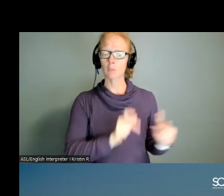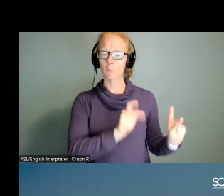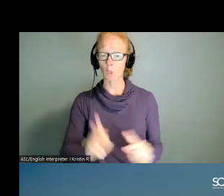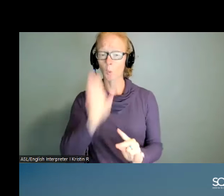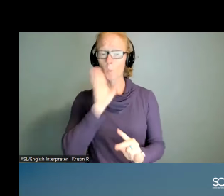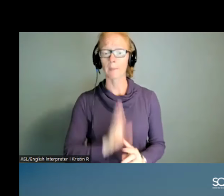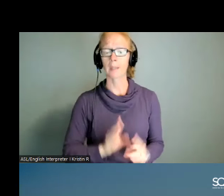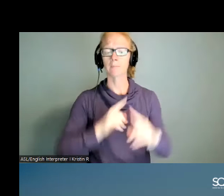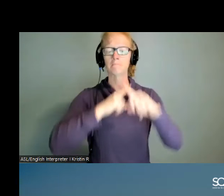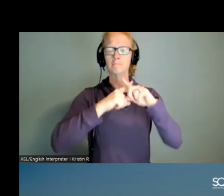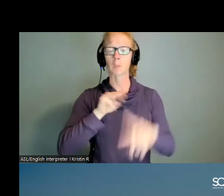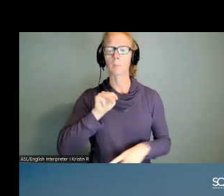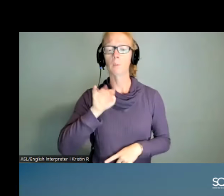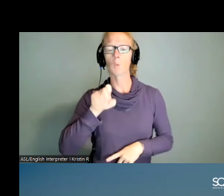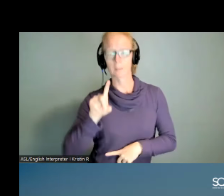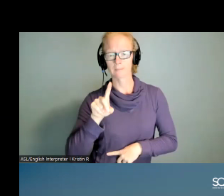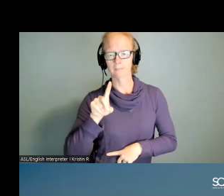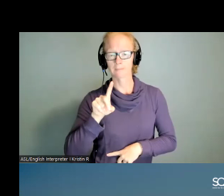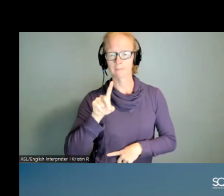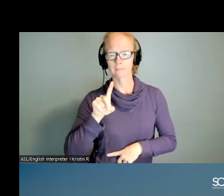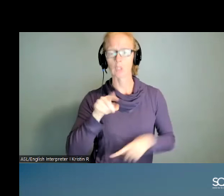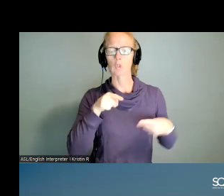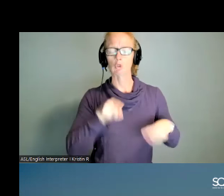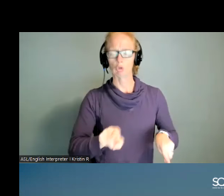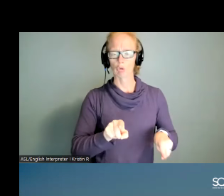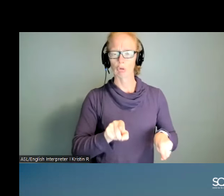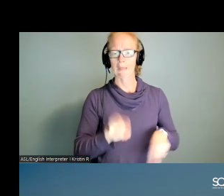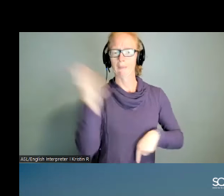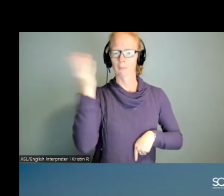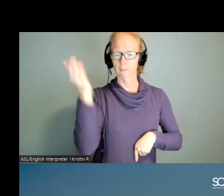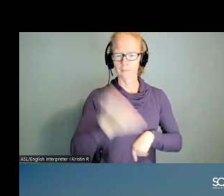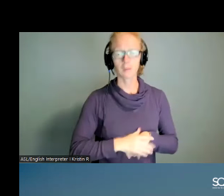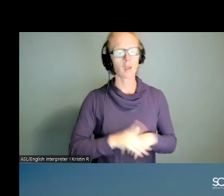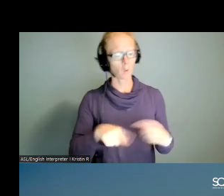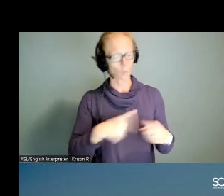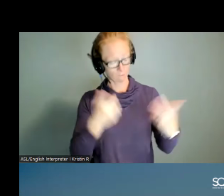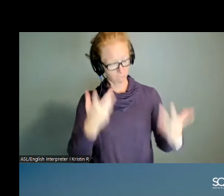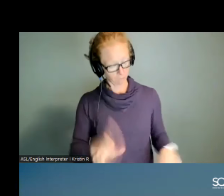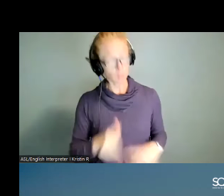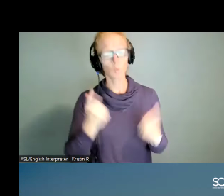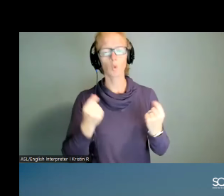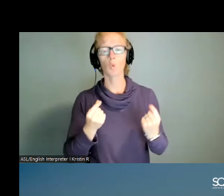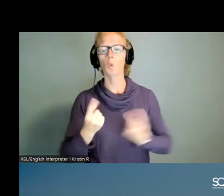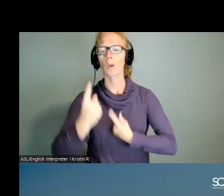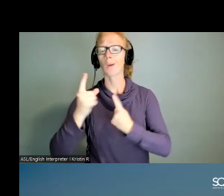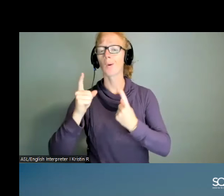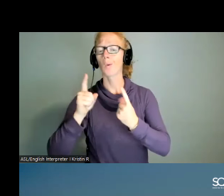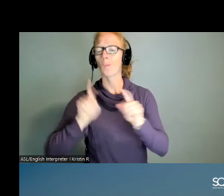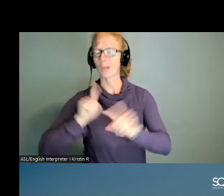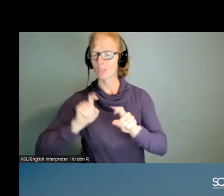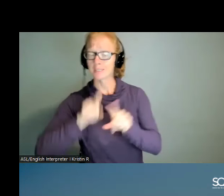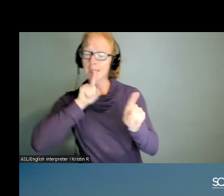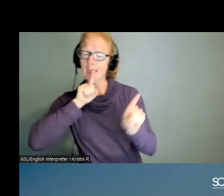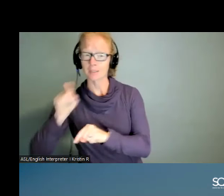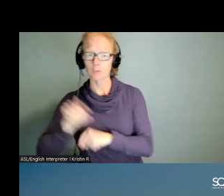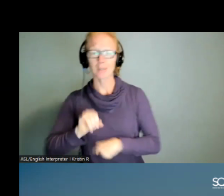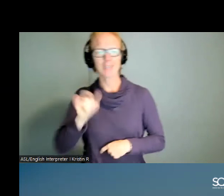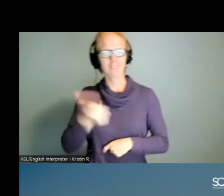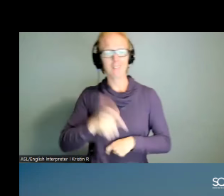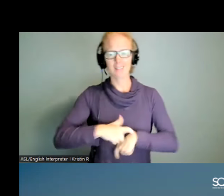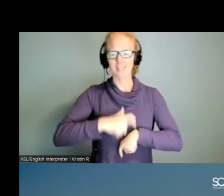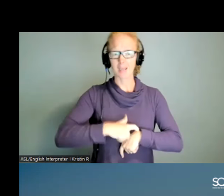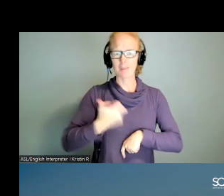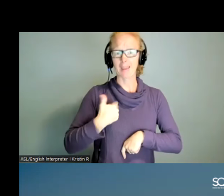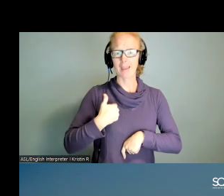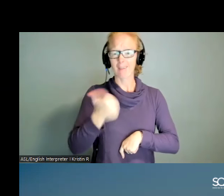during the presentation. At the end, there'll be a Q&A session, and if you have any questions during the presentation, please type them in the chat box, and we will log